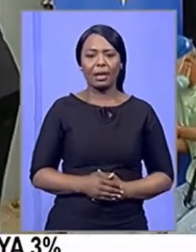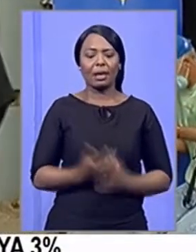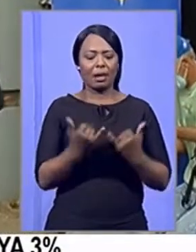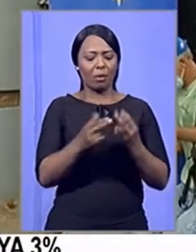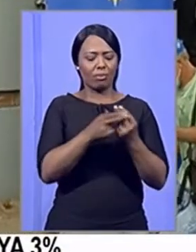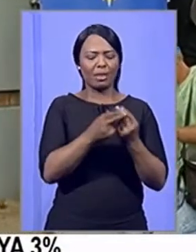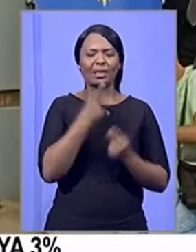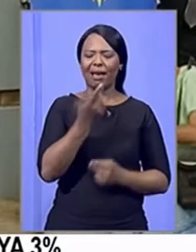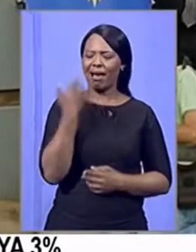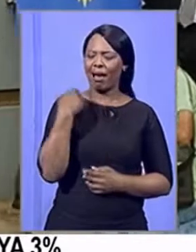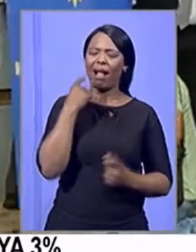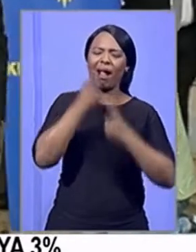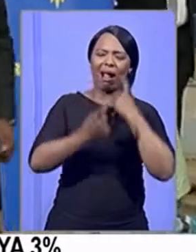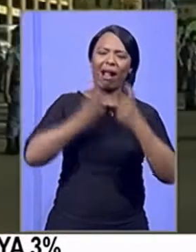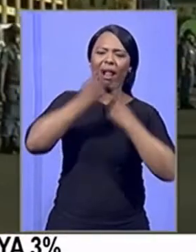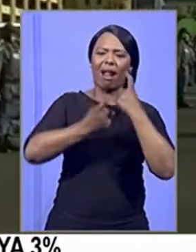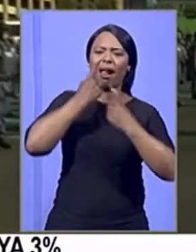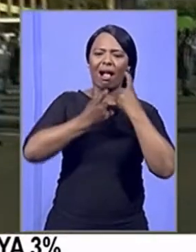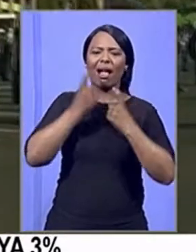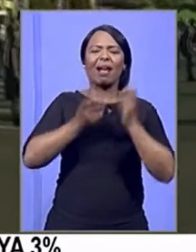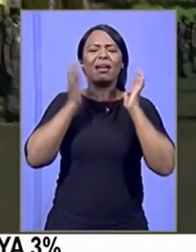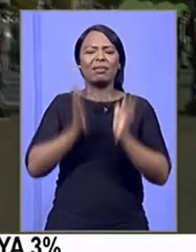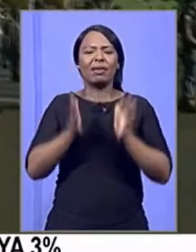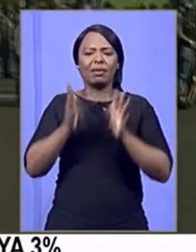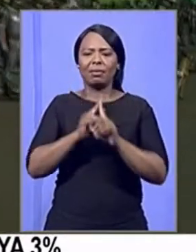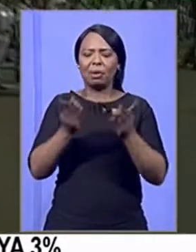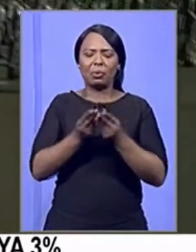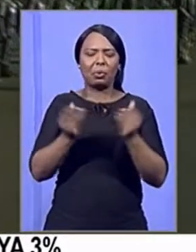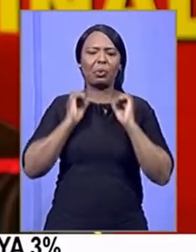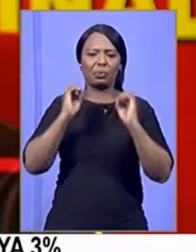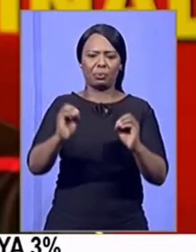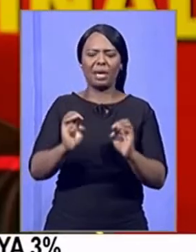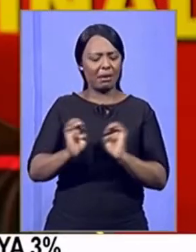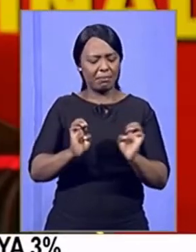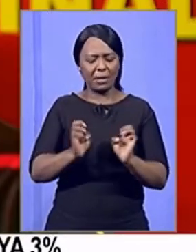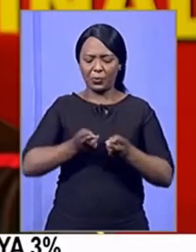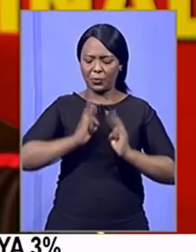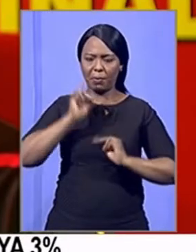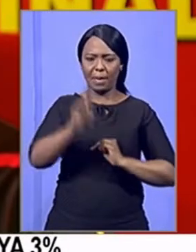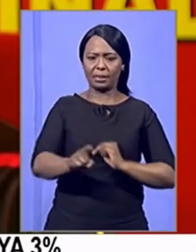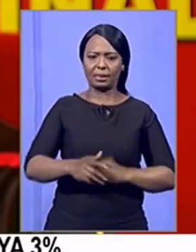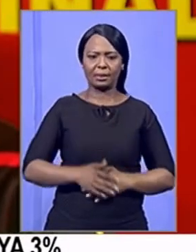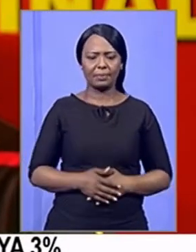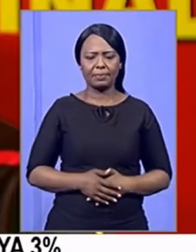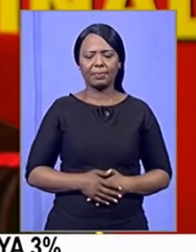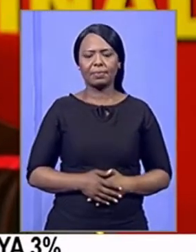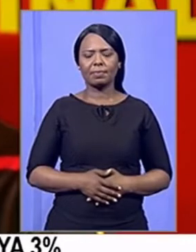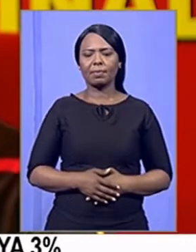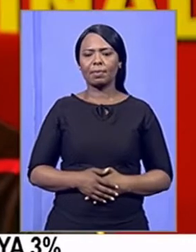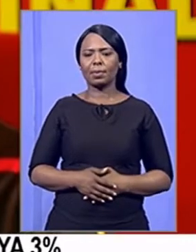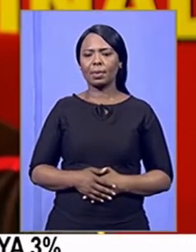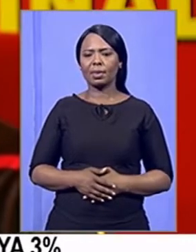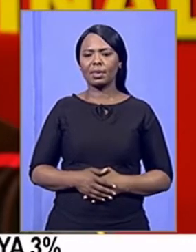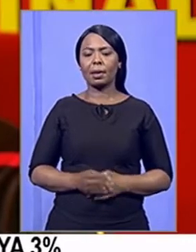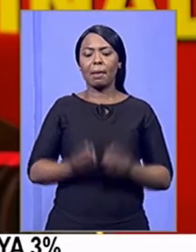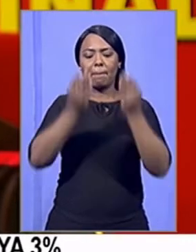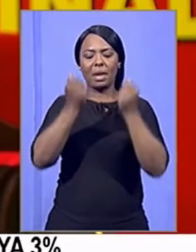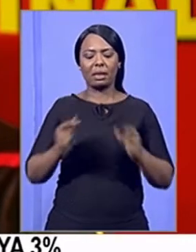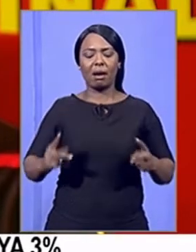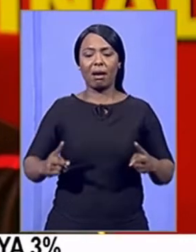ke tsa kgale ebile di hloka moralo wa tshebetso ka potlako. Reversal of austerity measures and budget cuts,